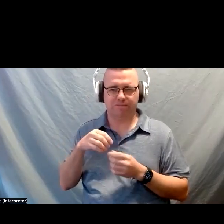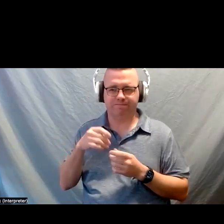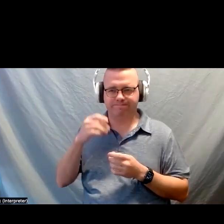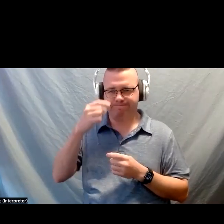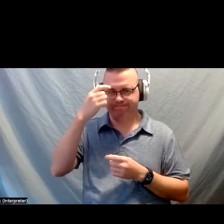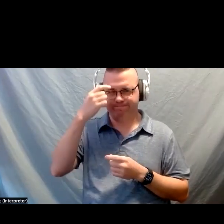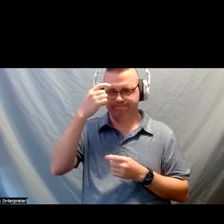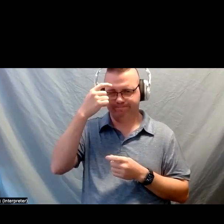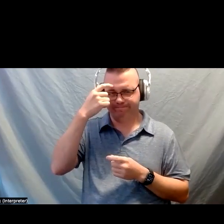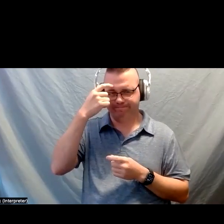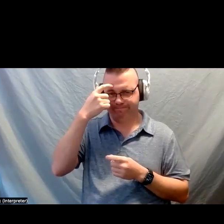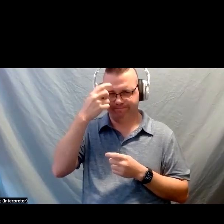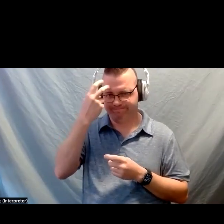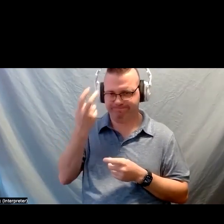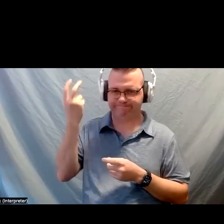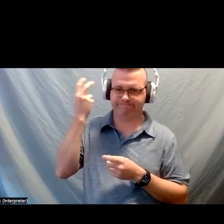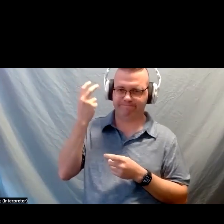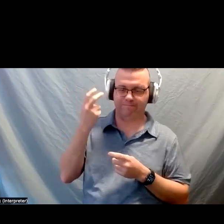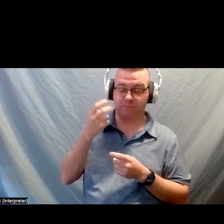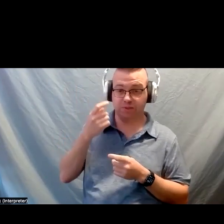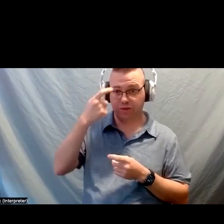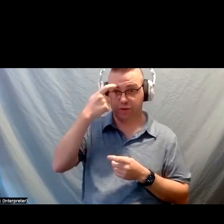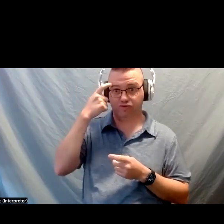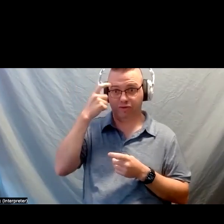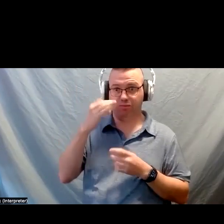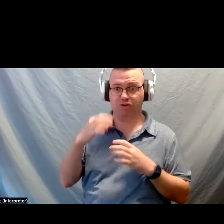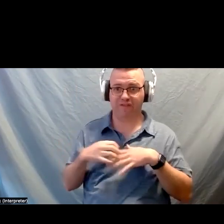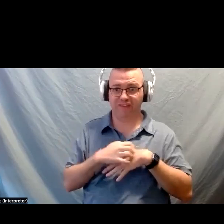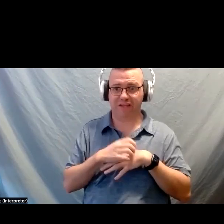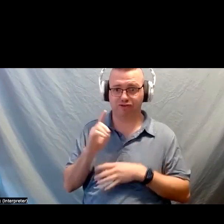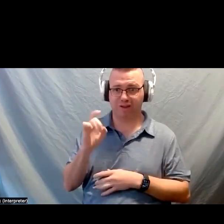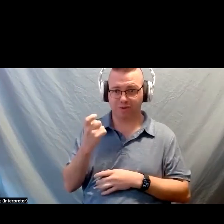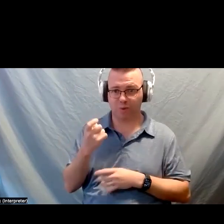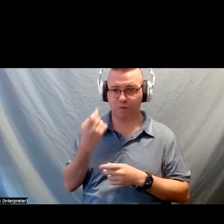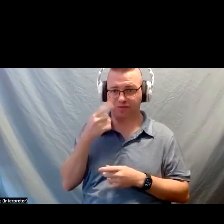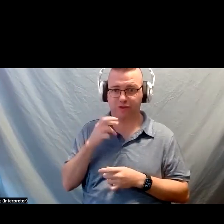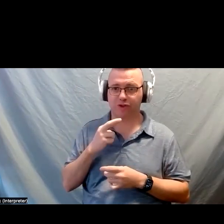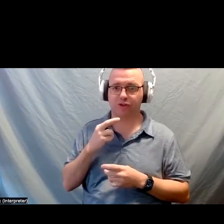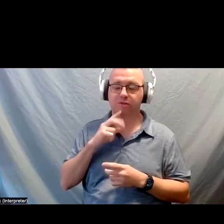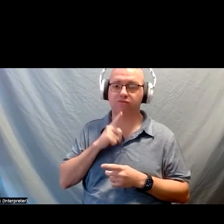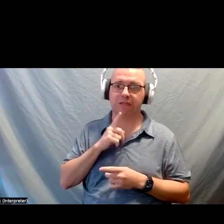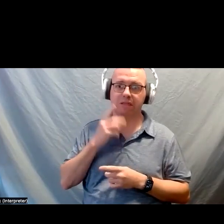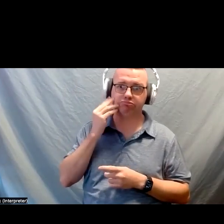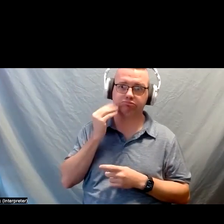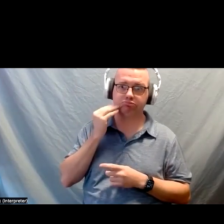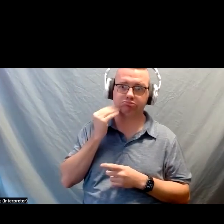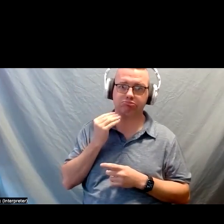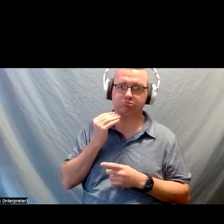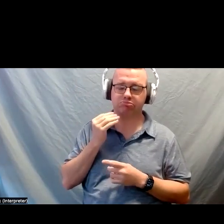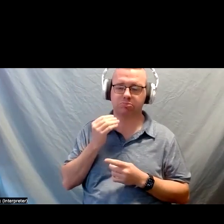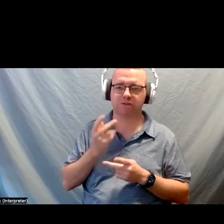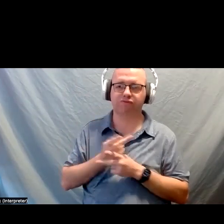that it took the severe trauma of a cancer diagnosis for Jo to be able to turn around